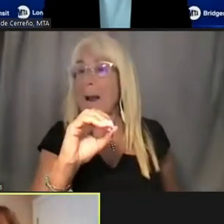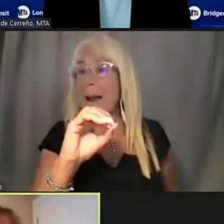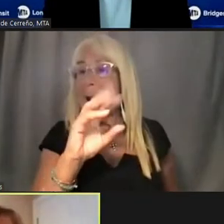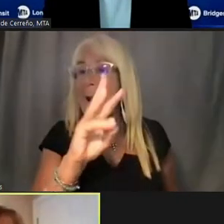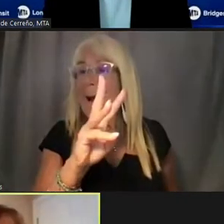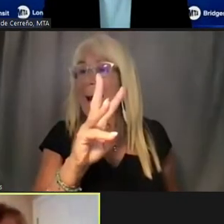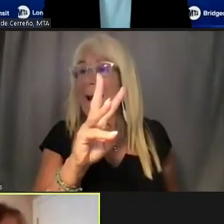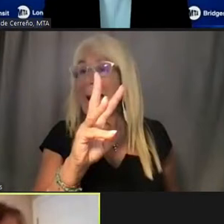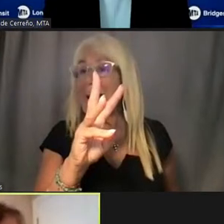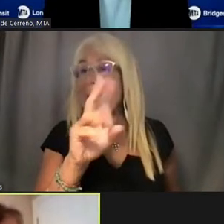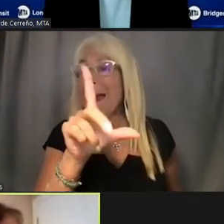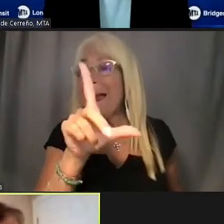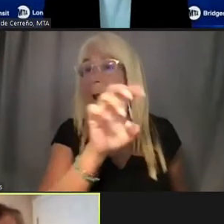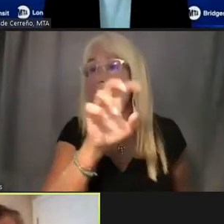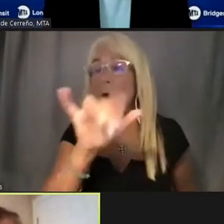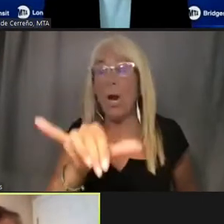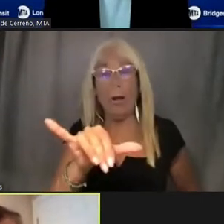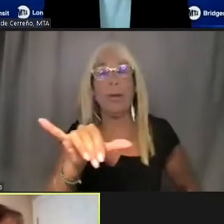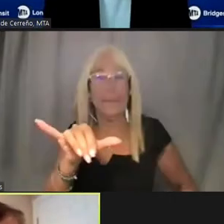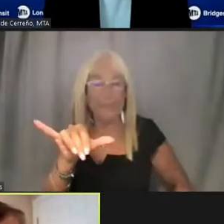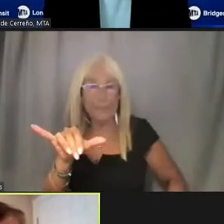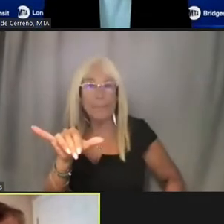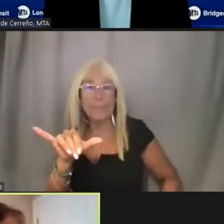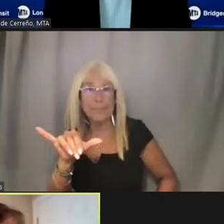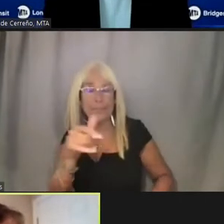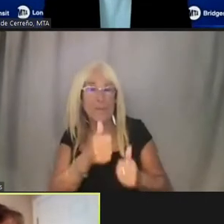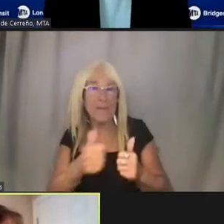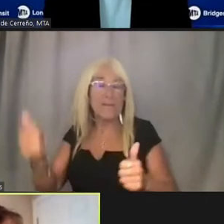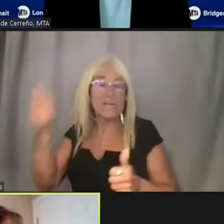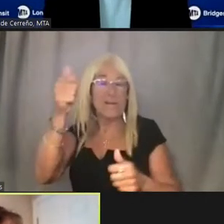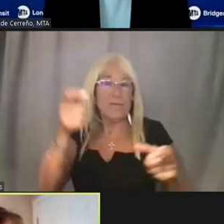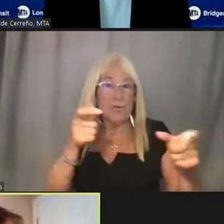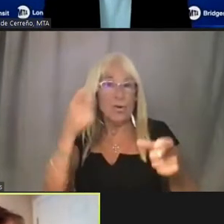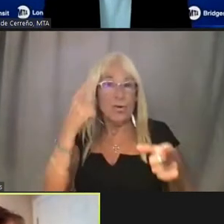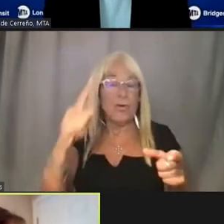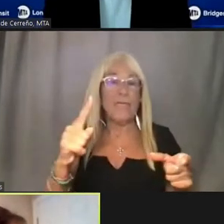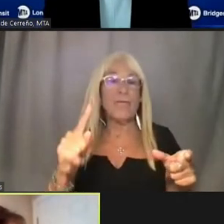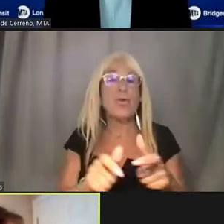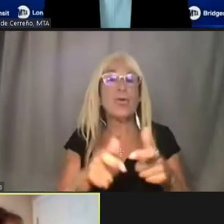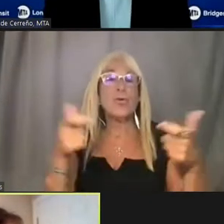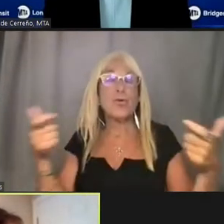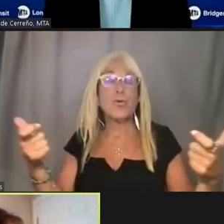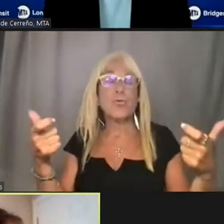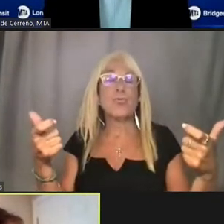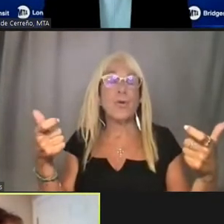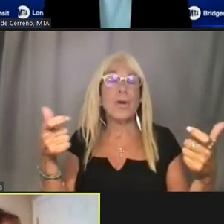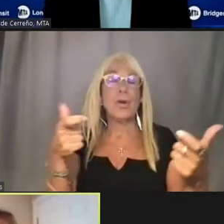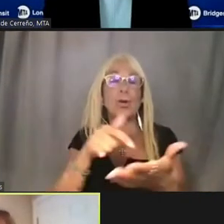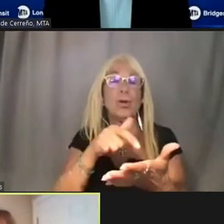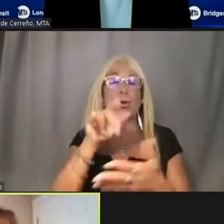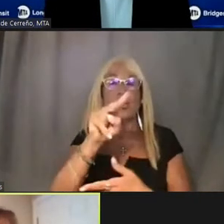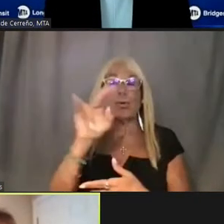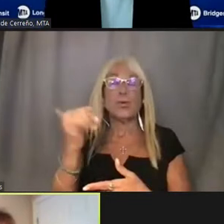good afternoon my name is Patricia Cali I'm the executive director for the greater New Jersey motor coach association as well as the Pennsylvania